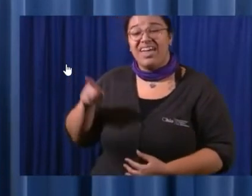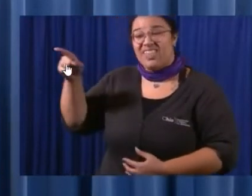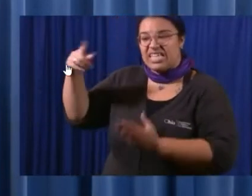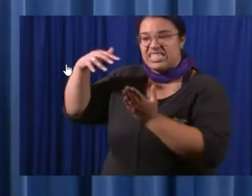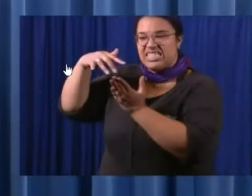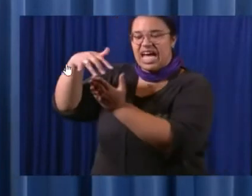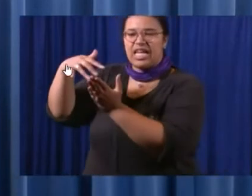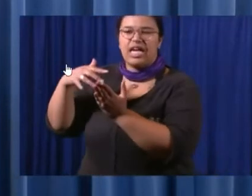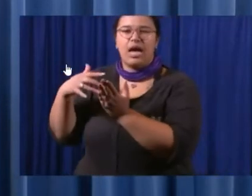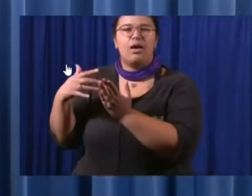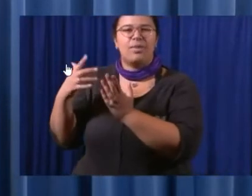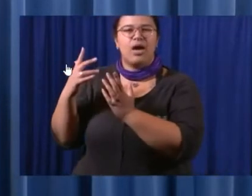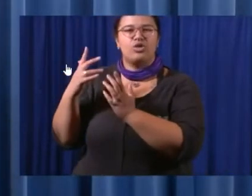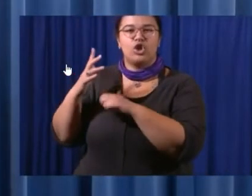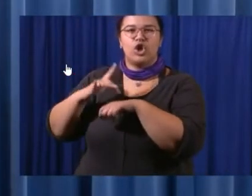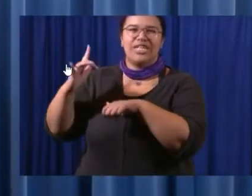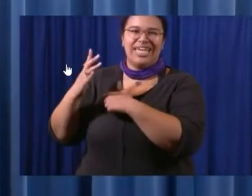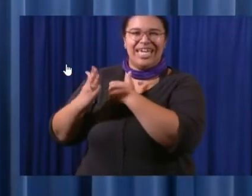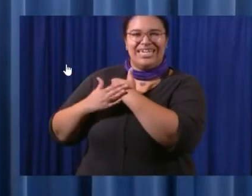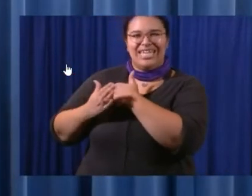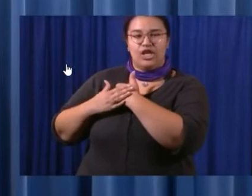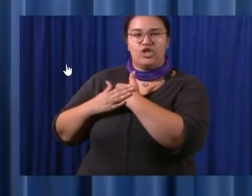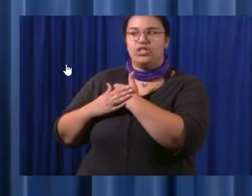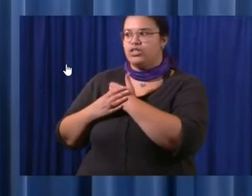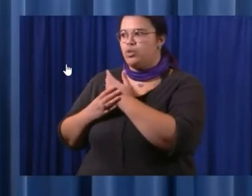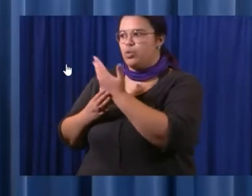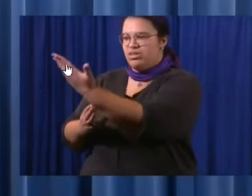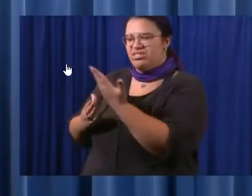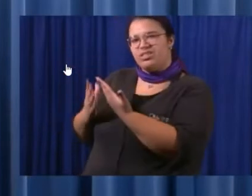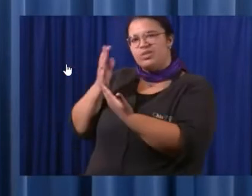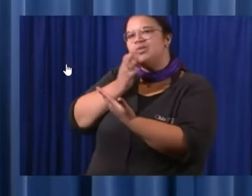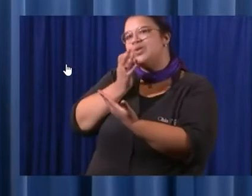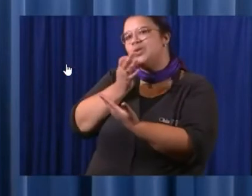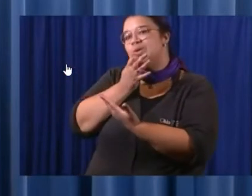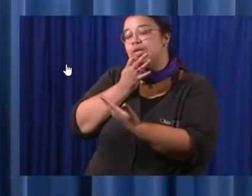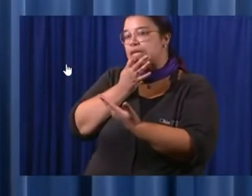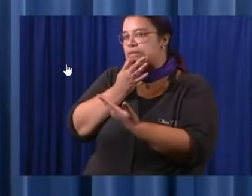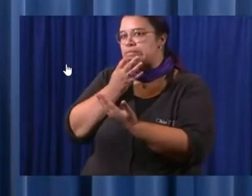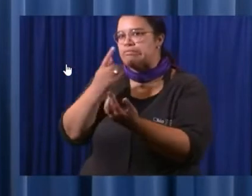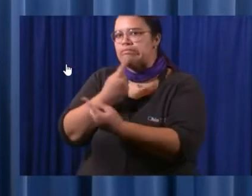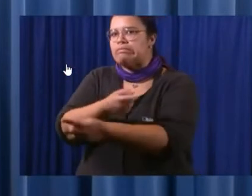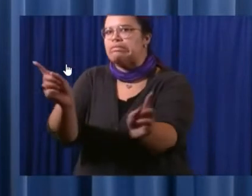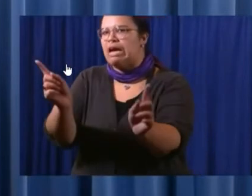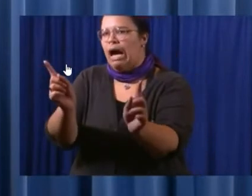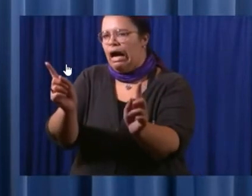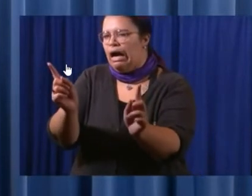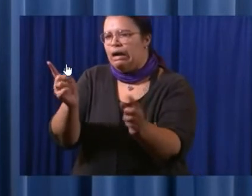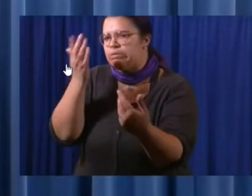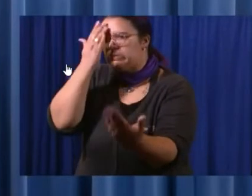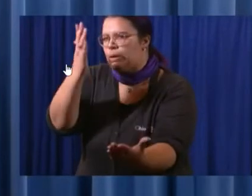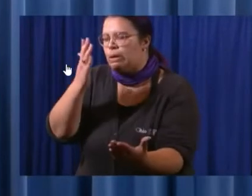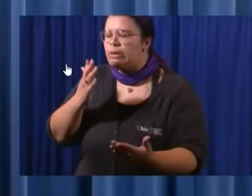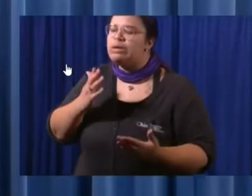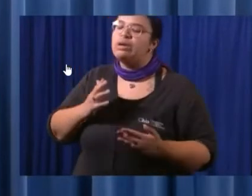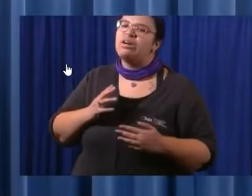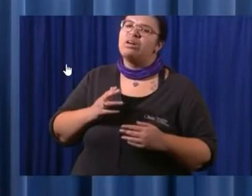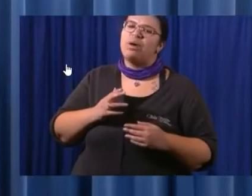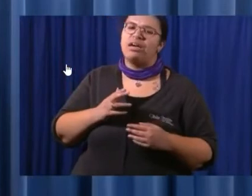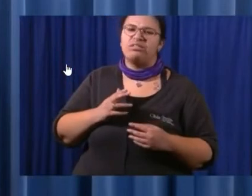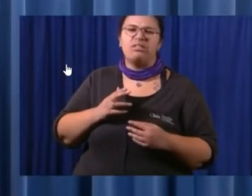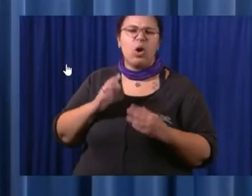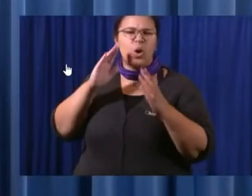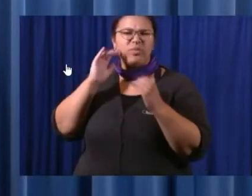be published, but some indication. And at that point, which we don't think will be too long, 10 days maybe or so, at